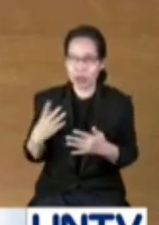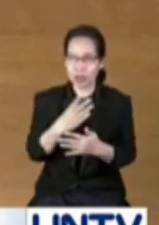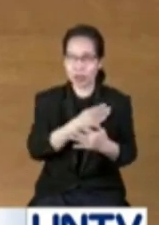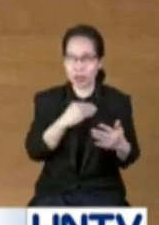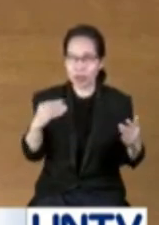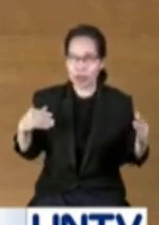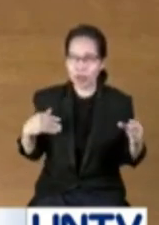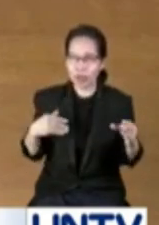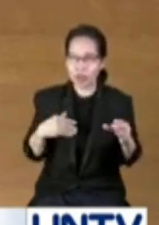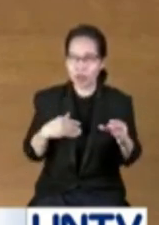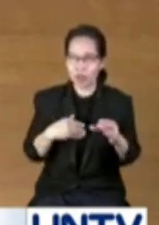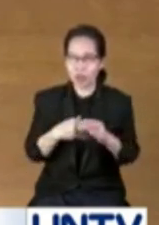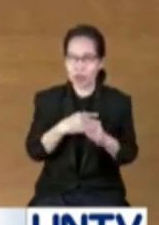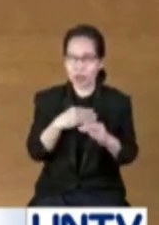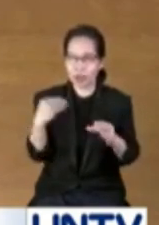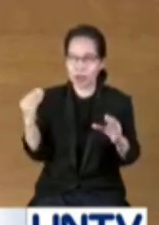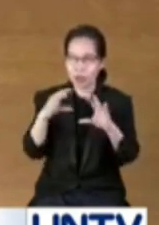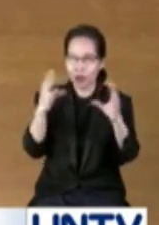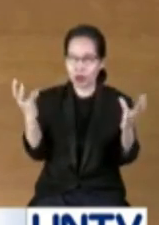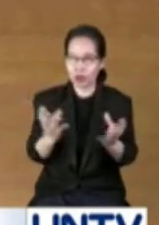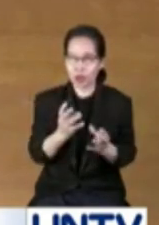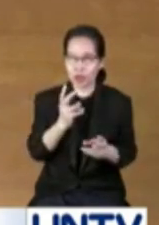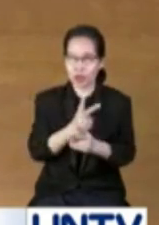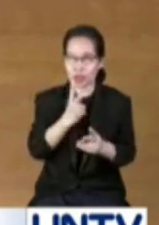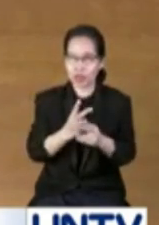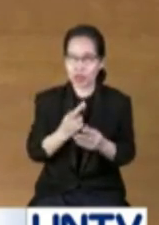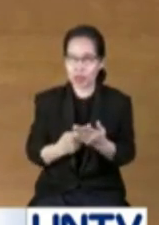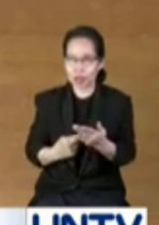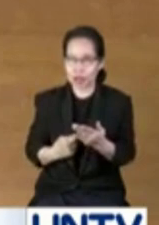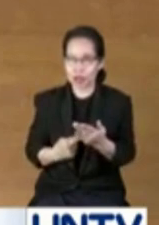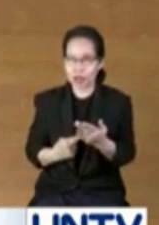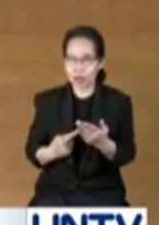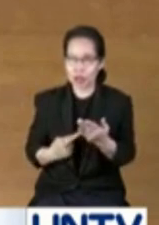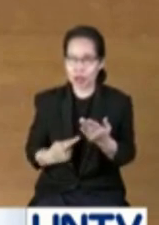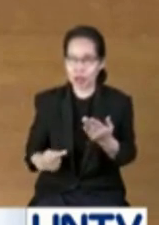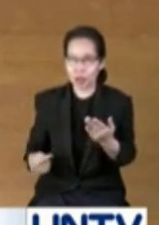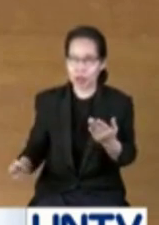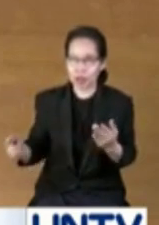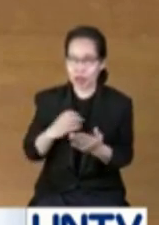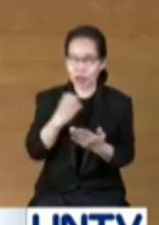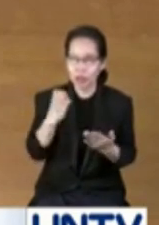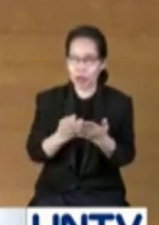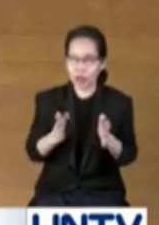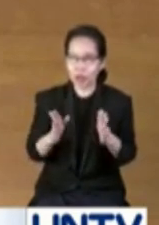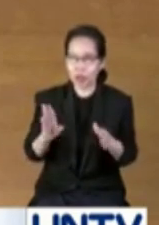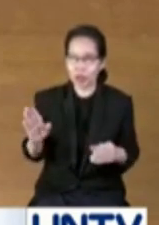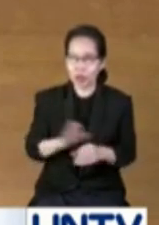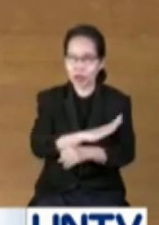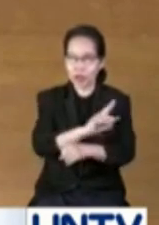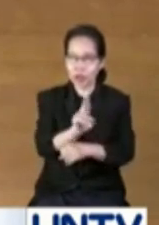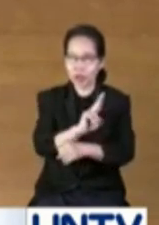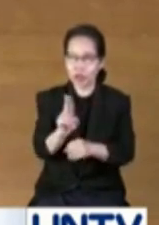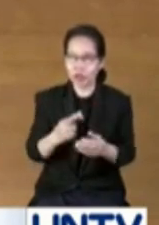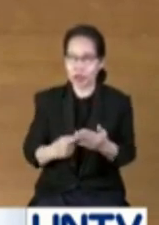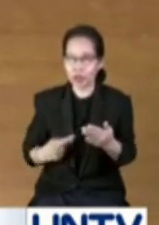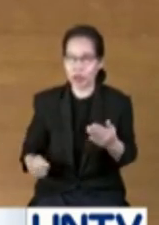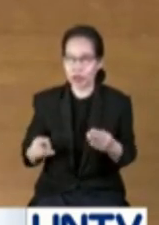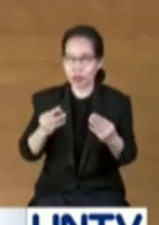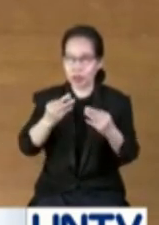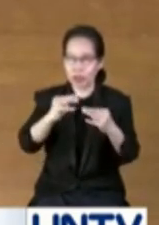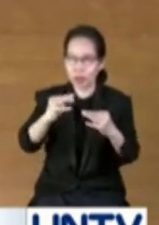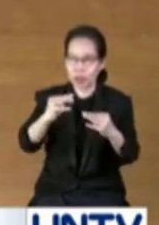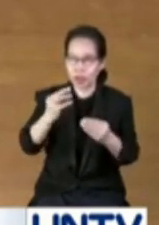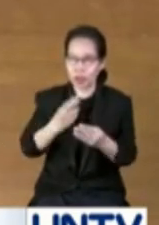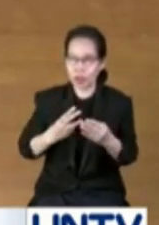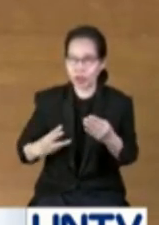In our world with scarce resources, the circular economy allows us to fully use these resources, minimize waste, and reduce the